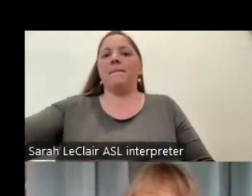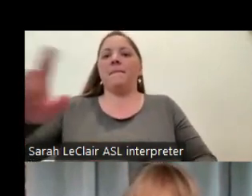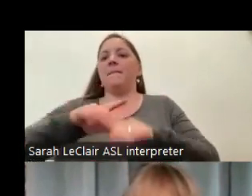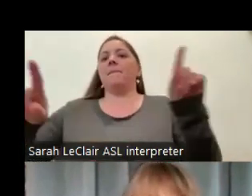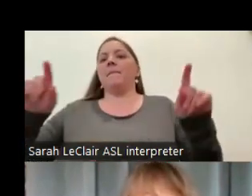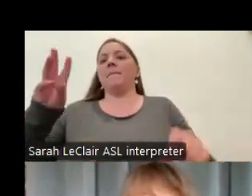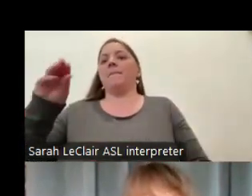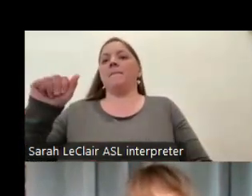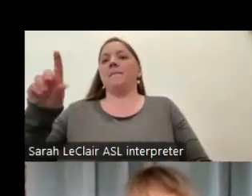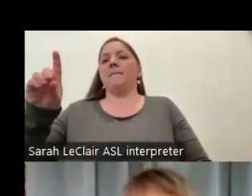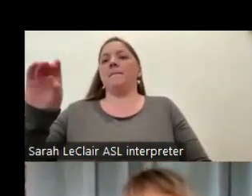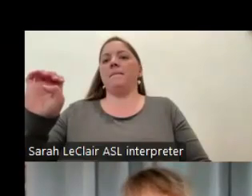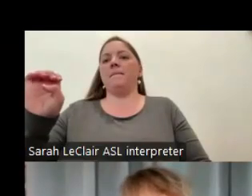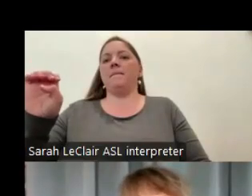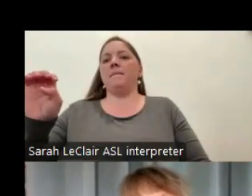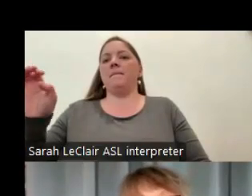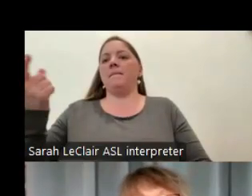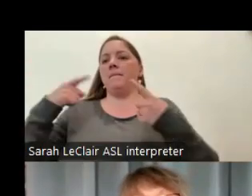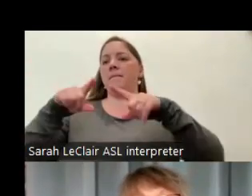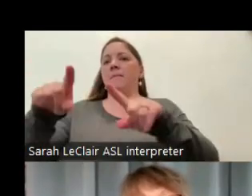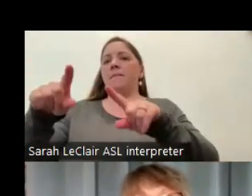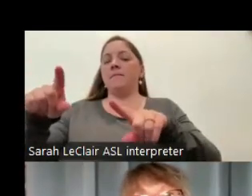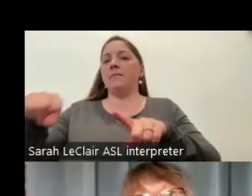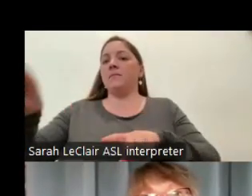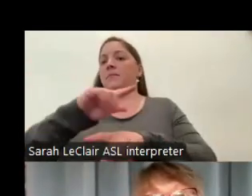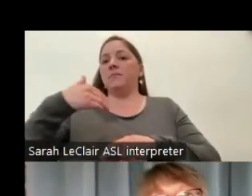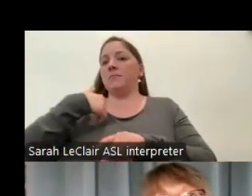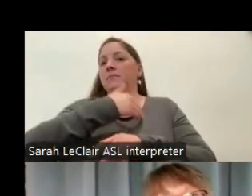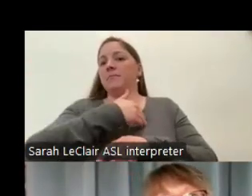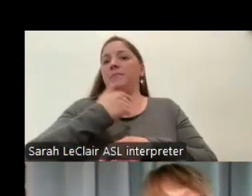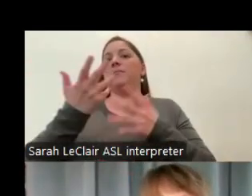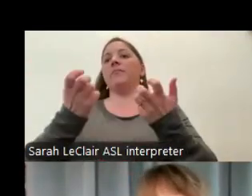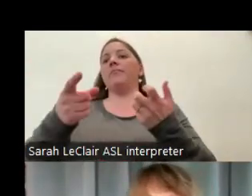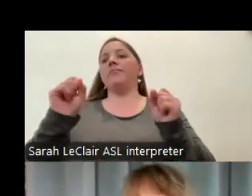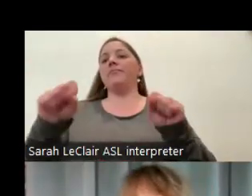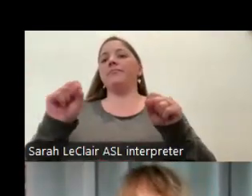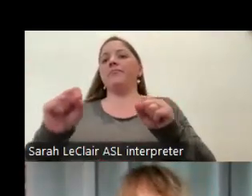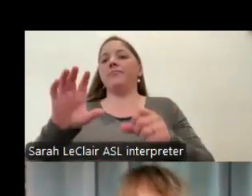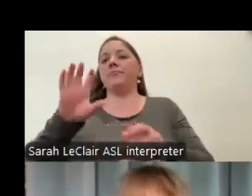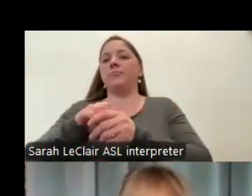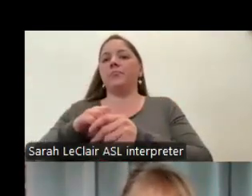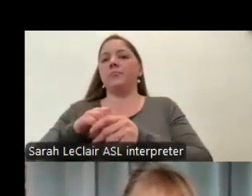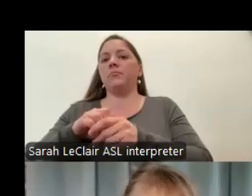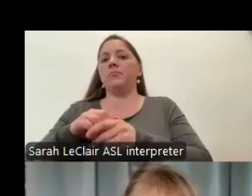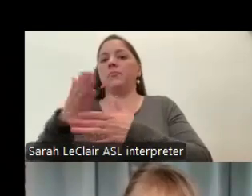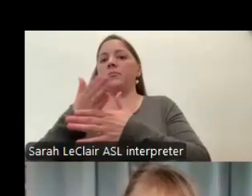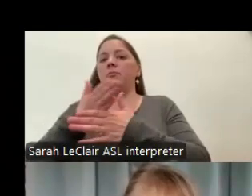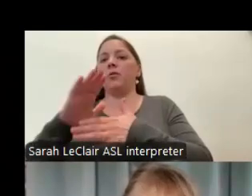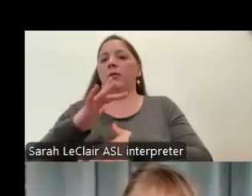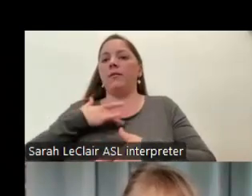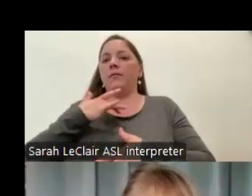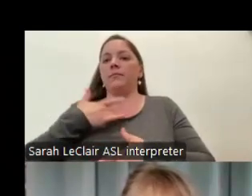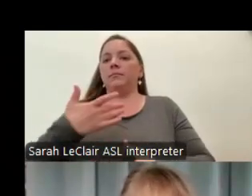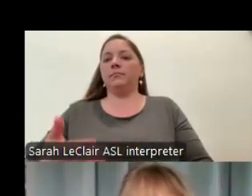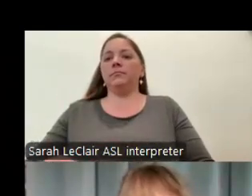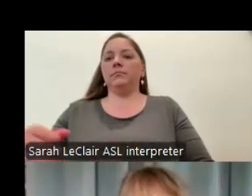you're here, you're a member, we want you to express how you really feel about this. You get your own